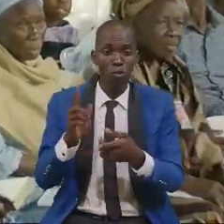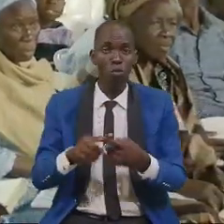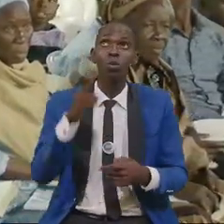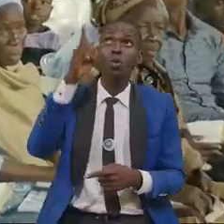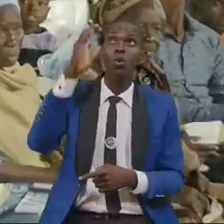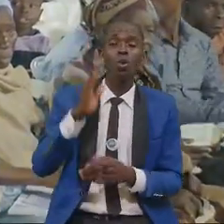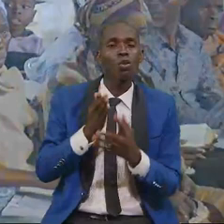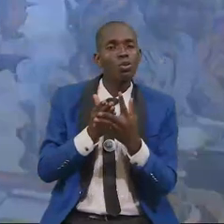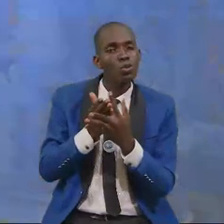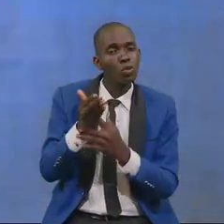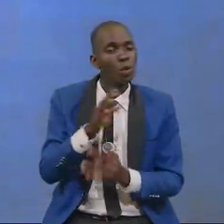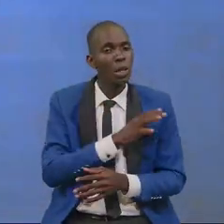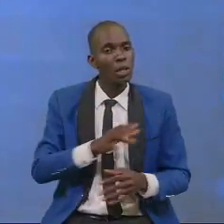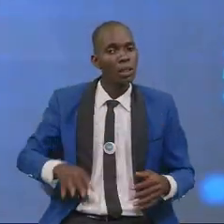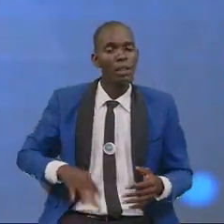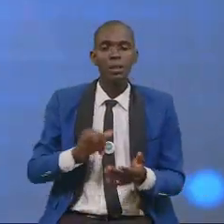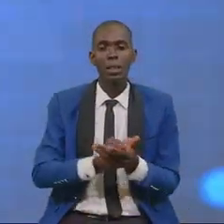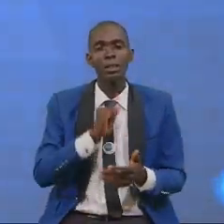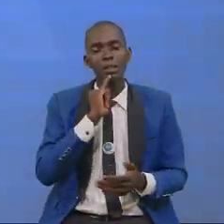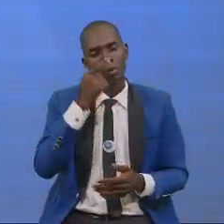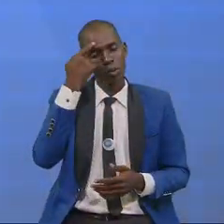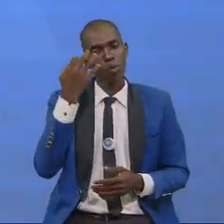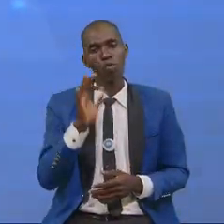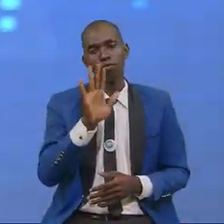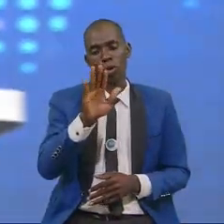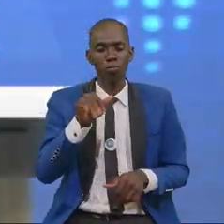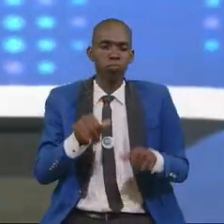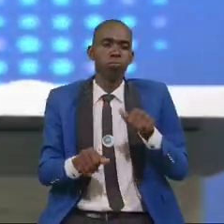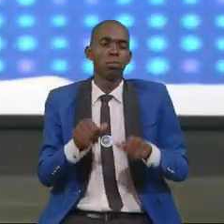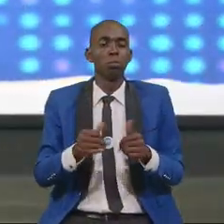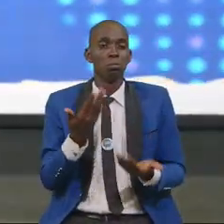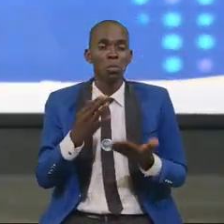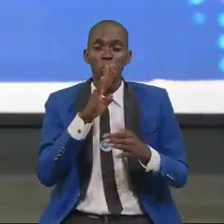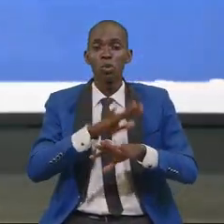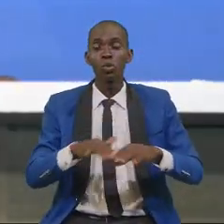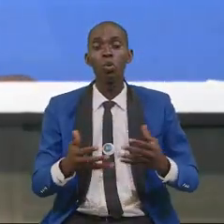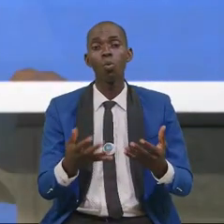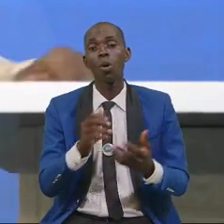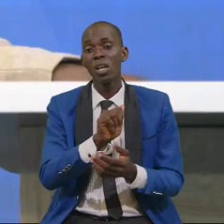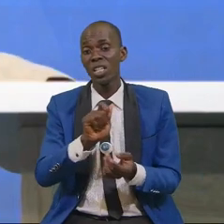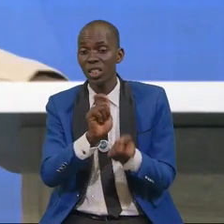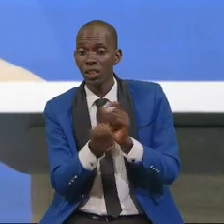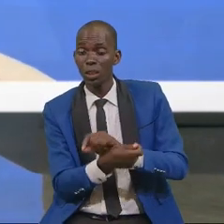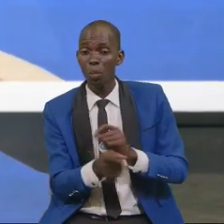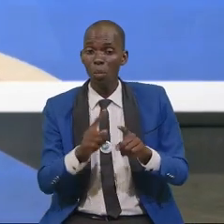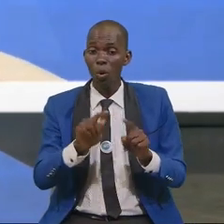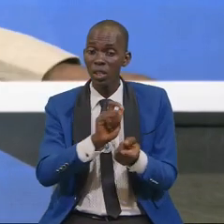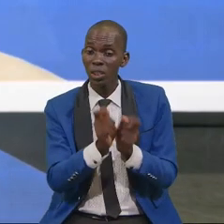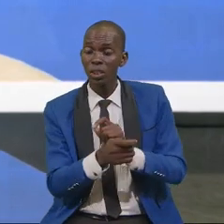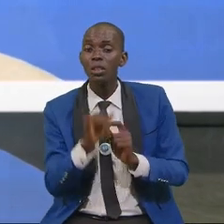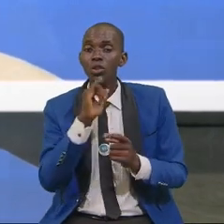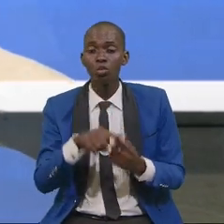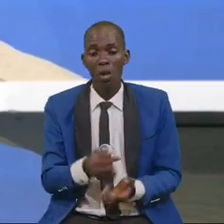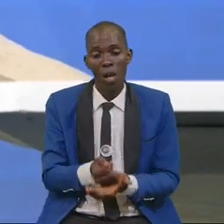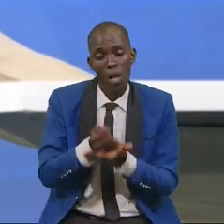that's because of unbelief. Or maybe you don't want to change, but the change is to make your life better.